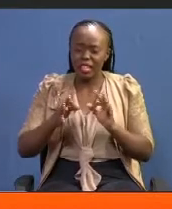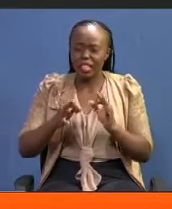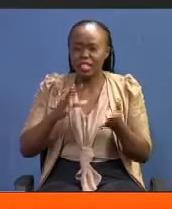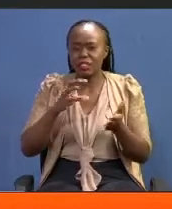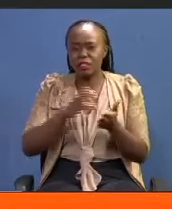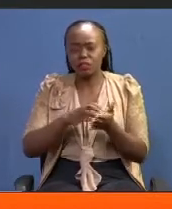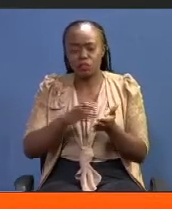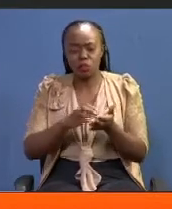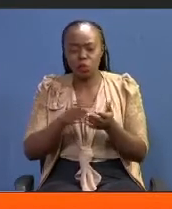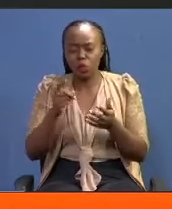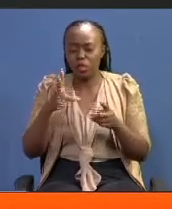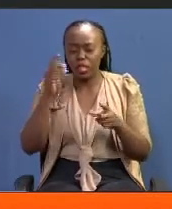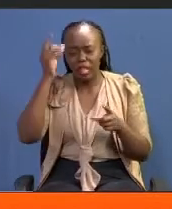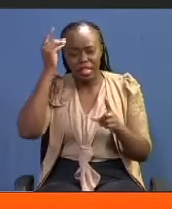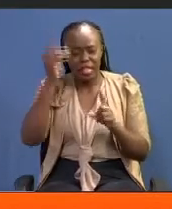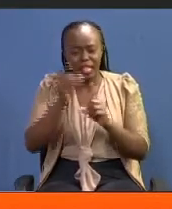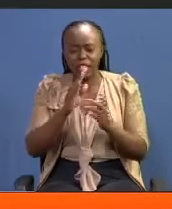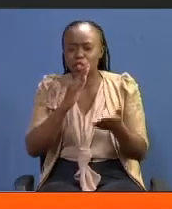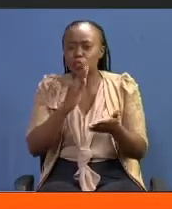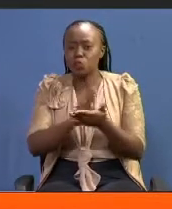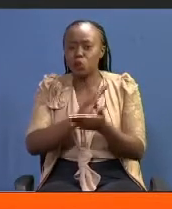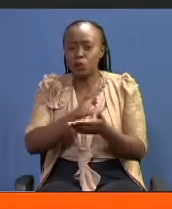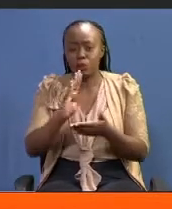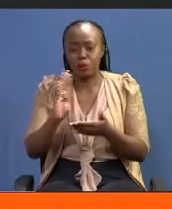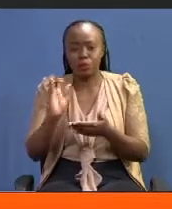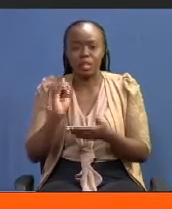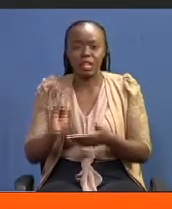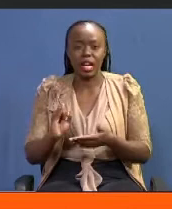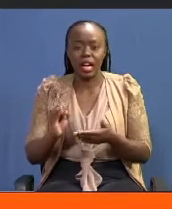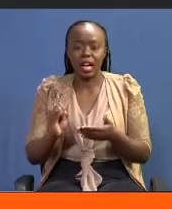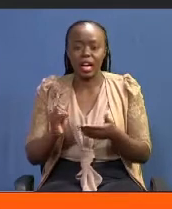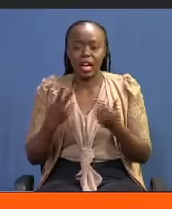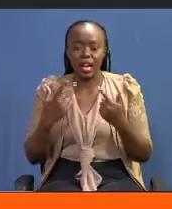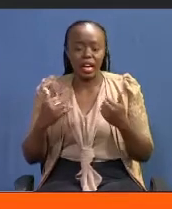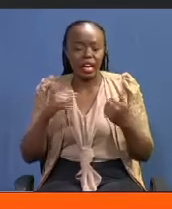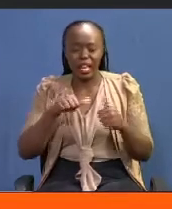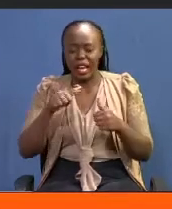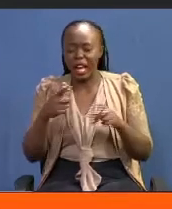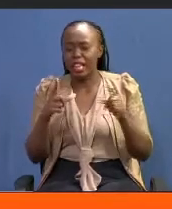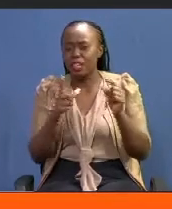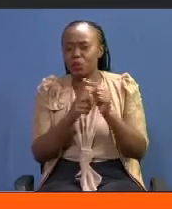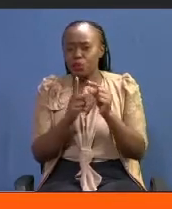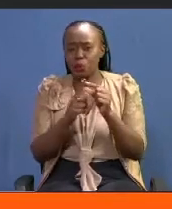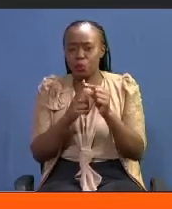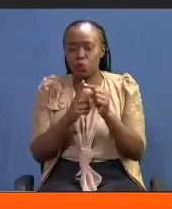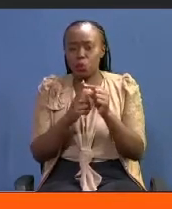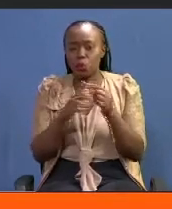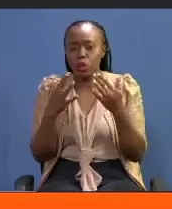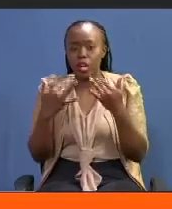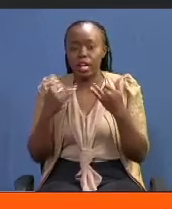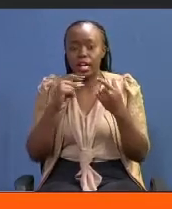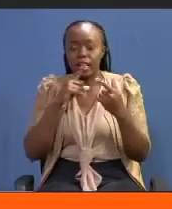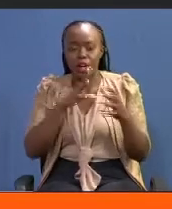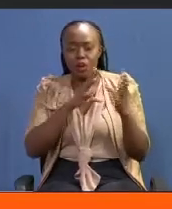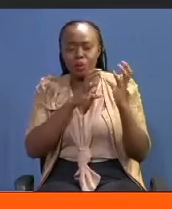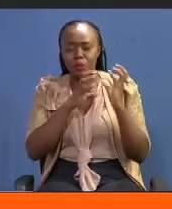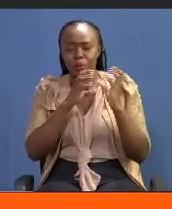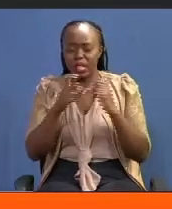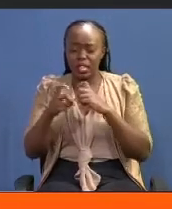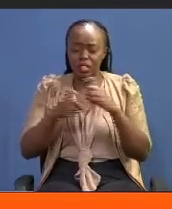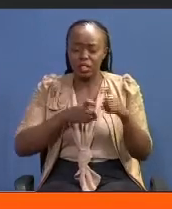its decision to stop BBI to a cost-benefit analysis, in other words, if it had considered the burden of choice,